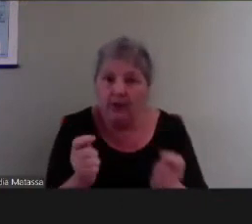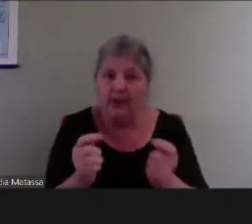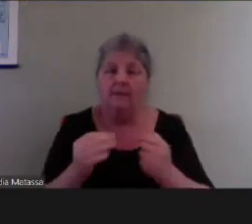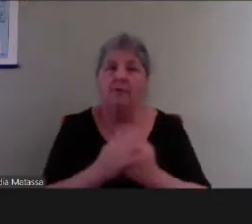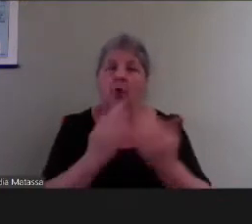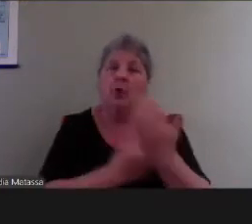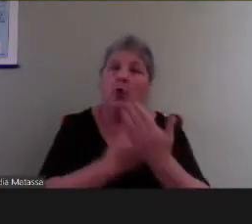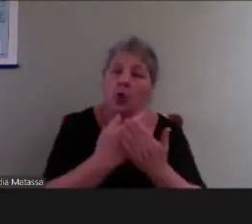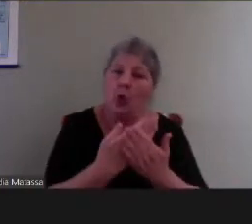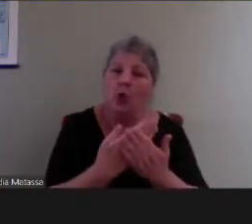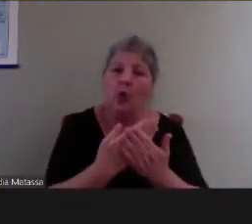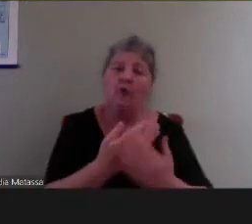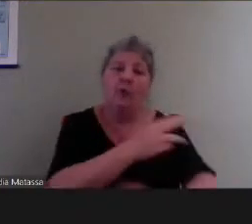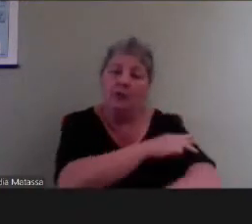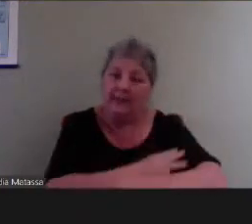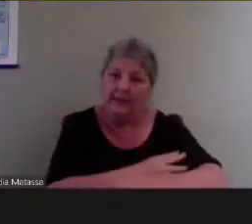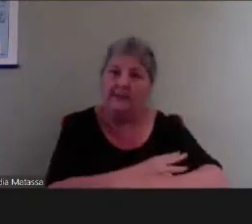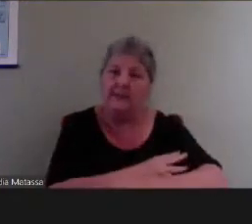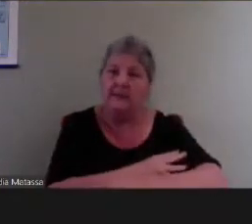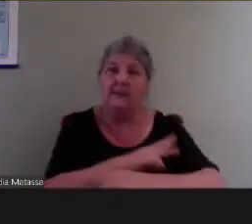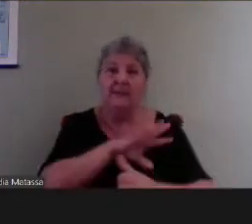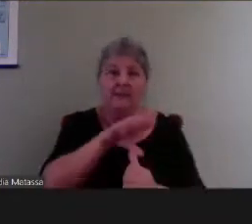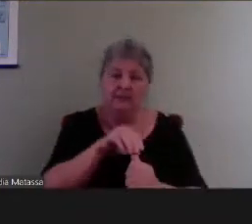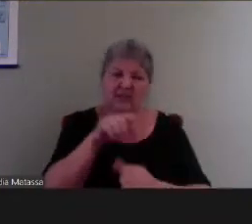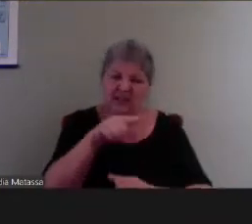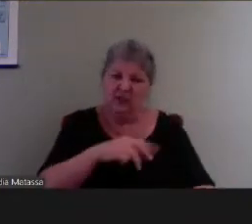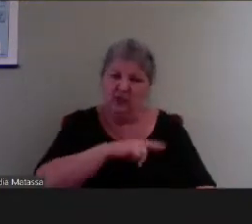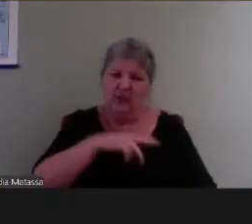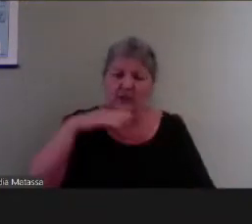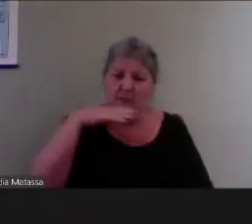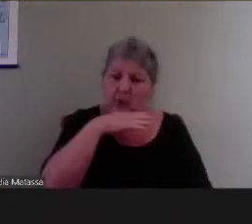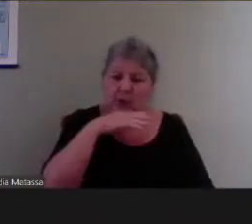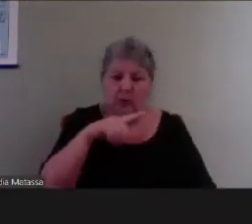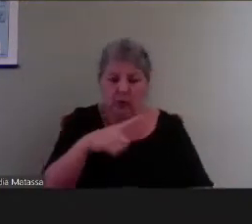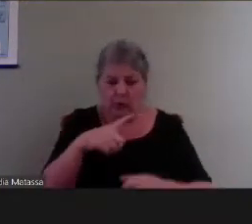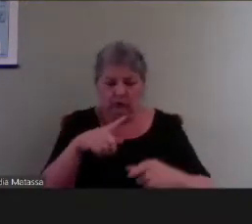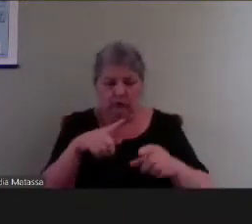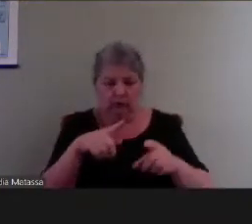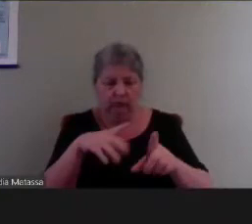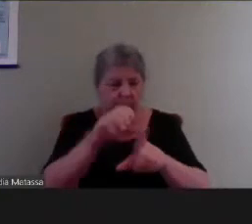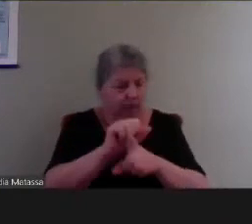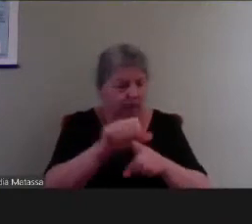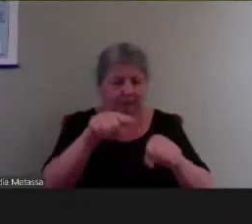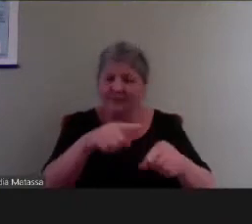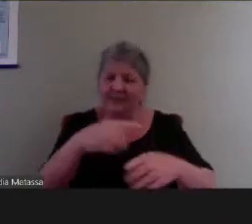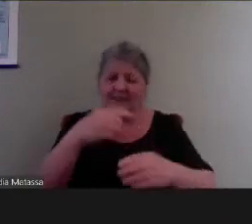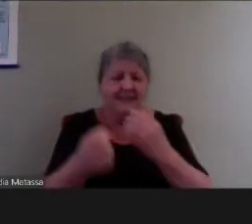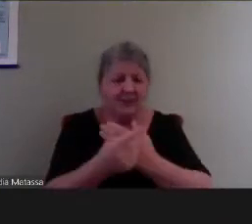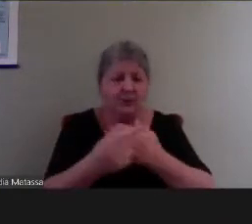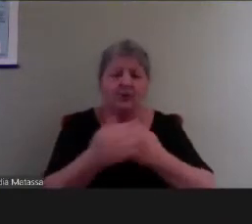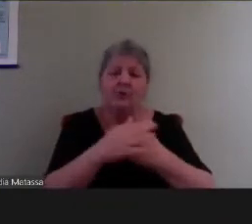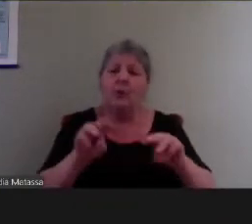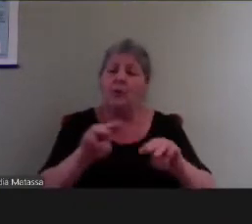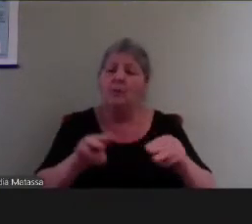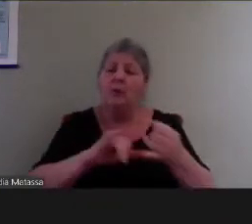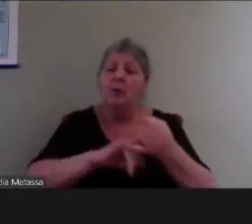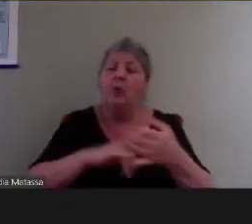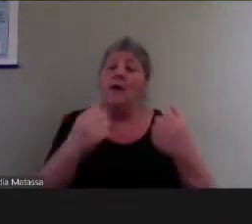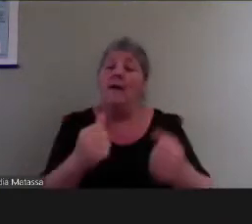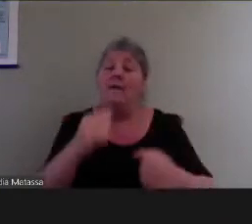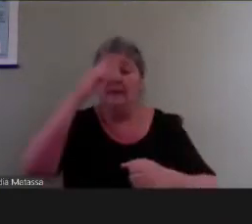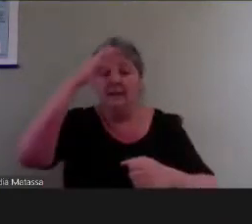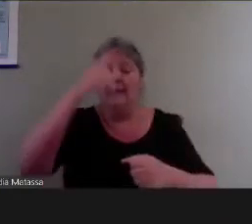enforcement officials, I think is particularly key to trying to address the issue of prevalence of people with intellectual disabilities in Irish